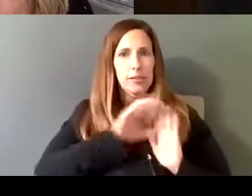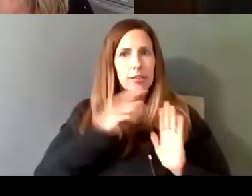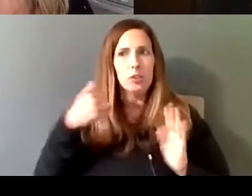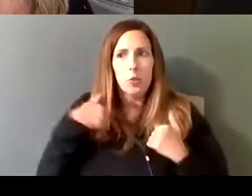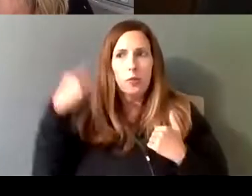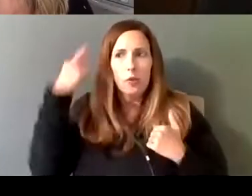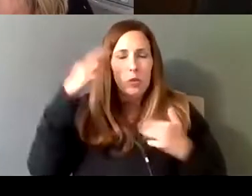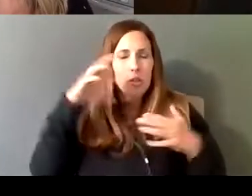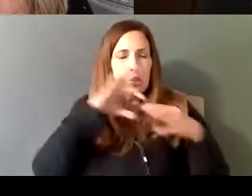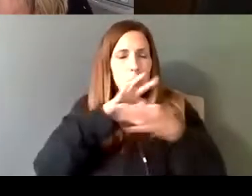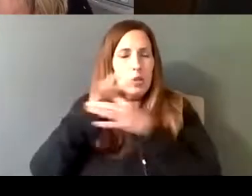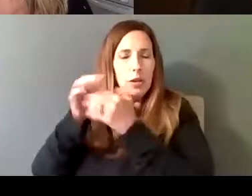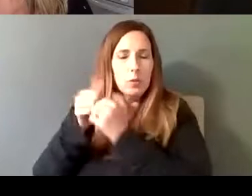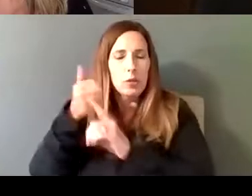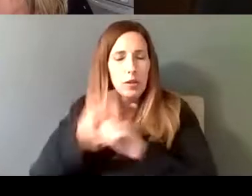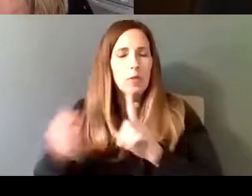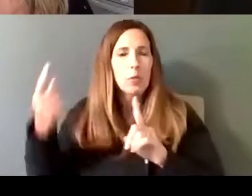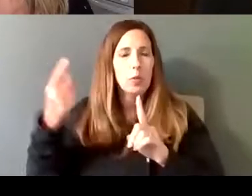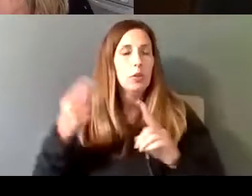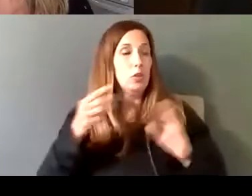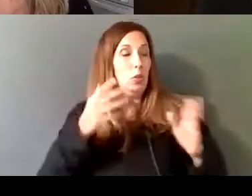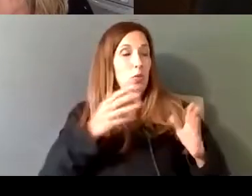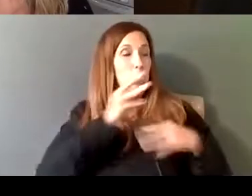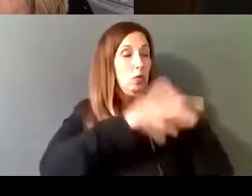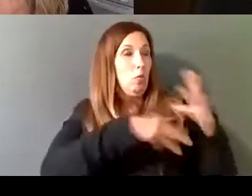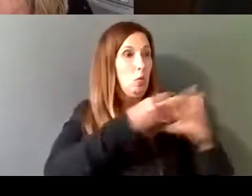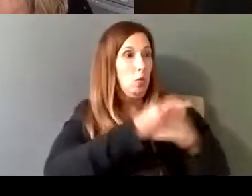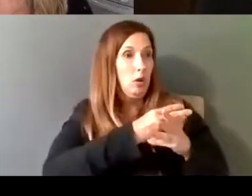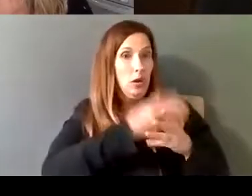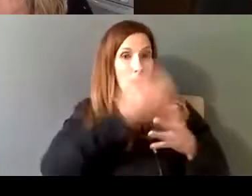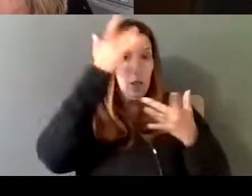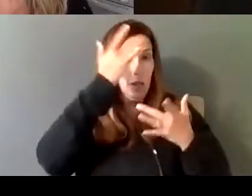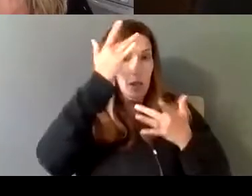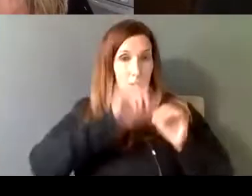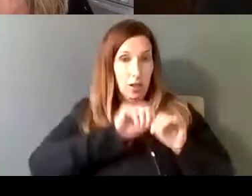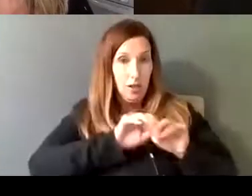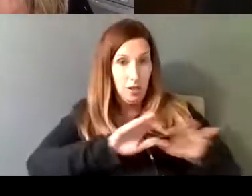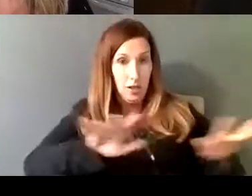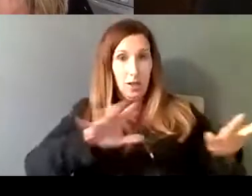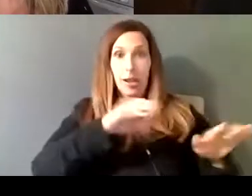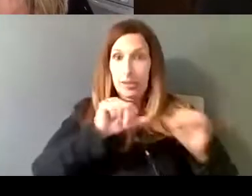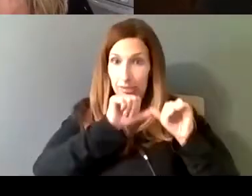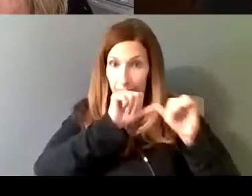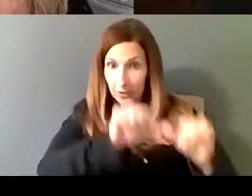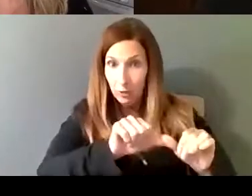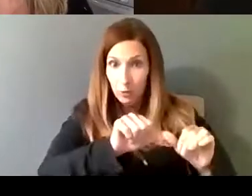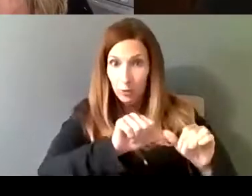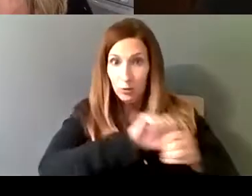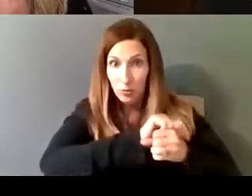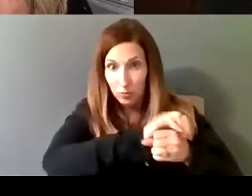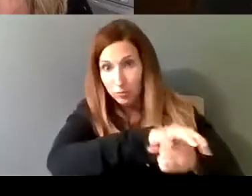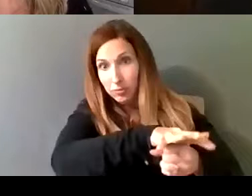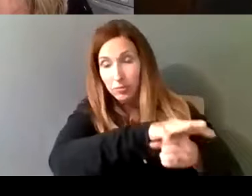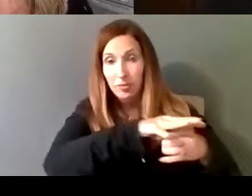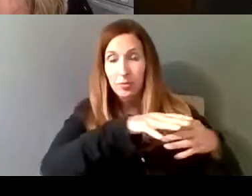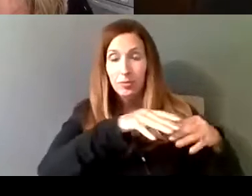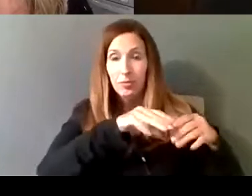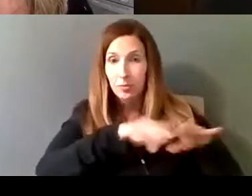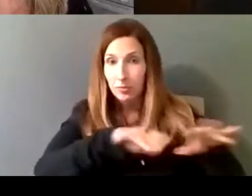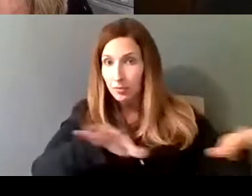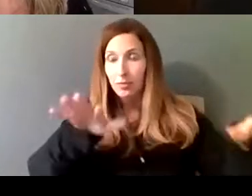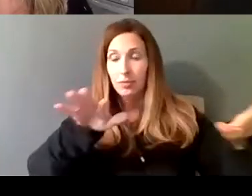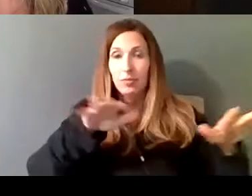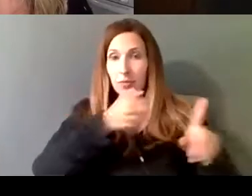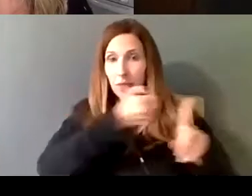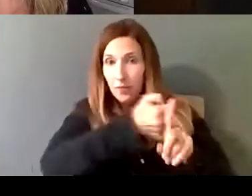so the idea that this world pandemic was raging and continues to still rage, affecting families and individuals